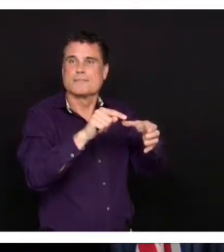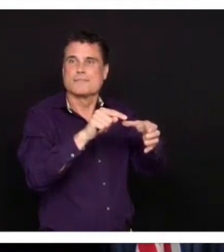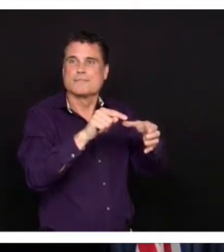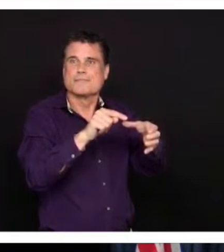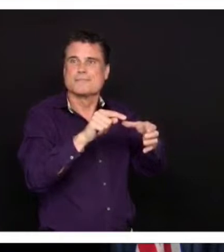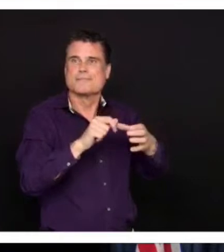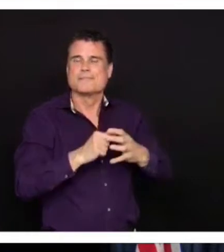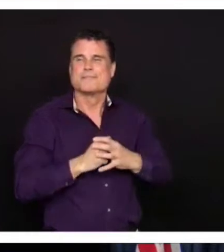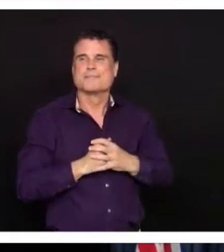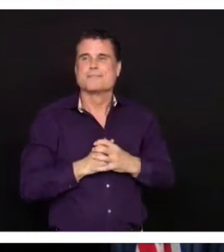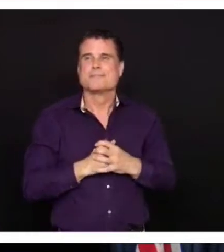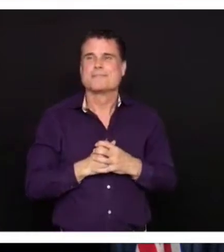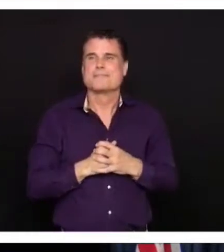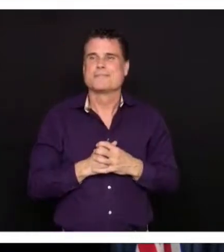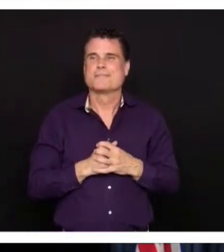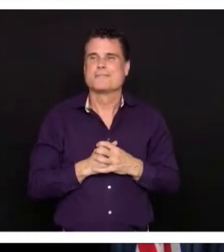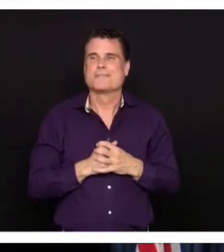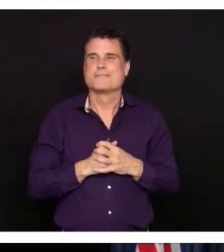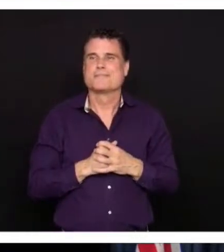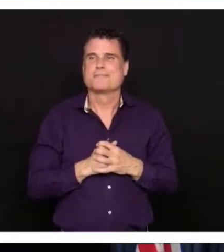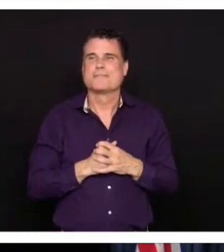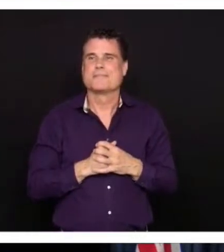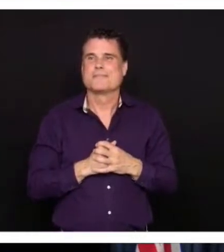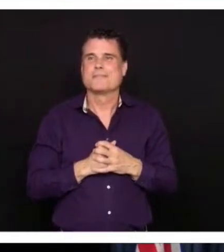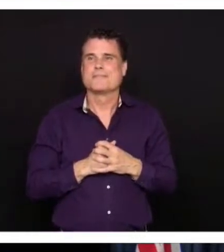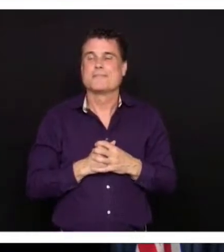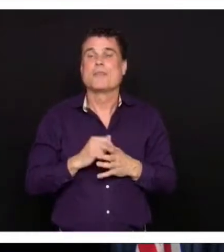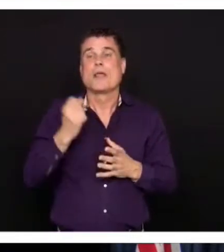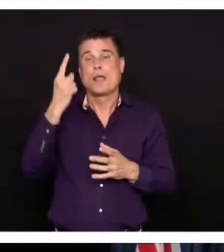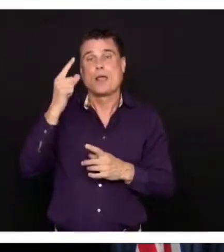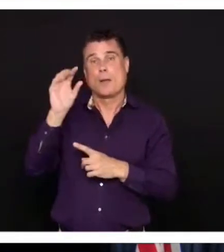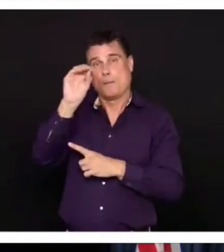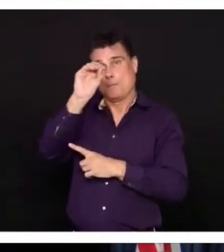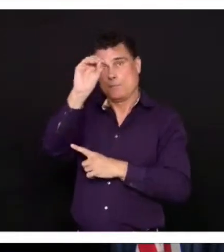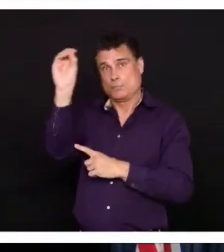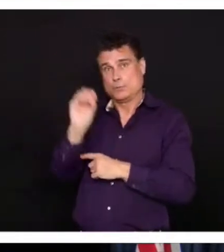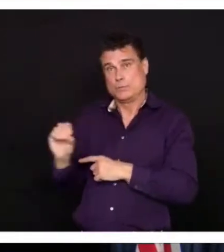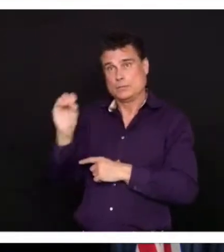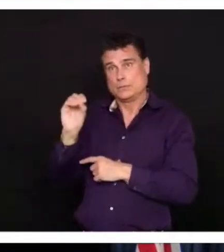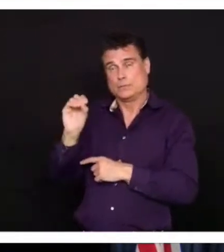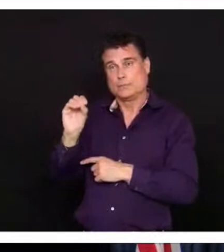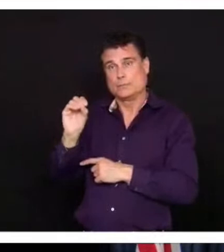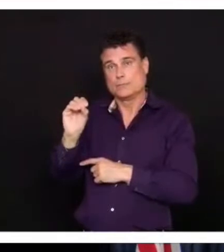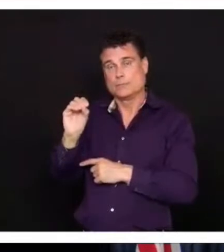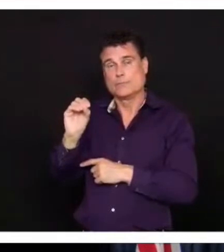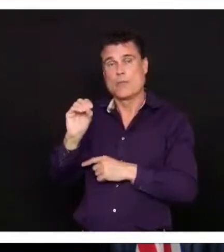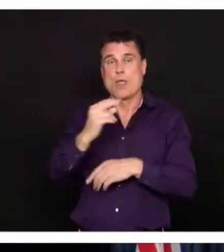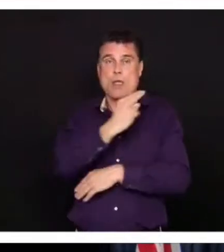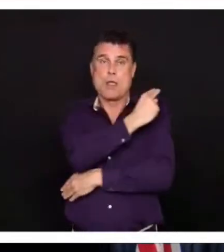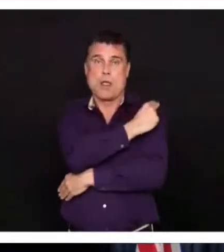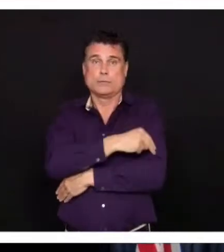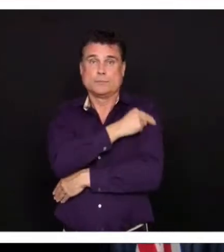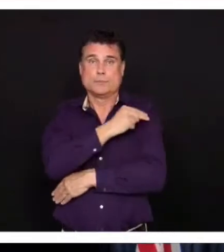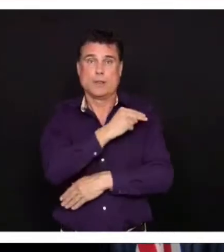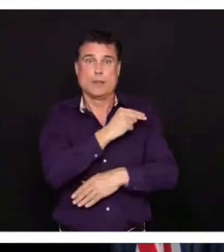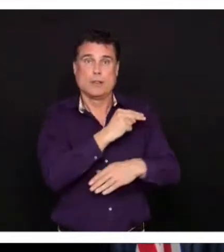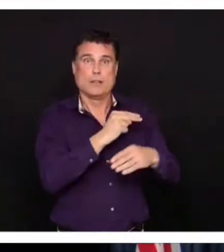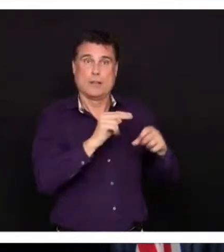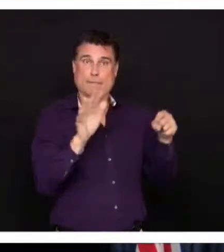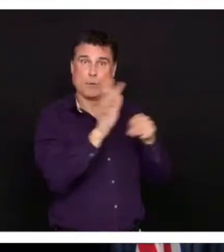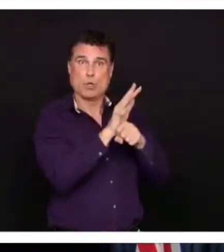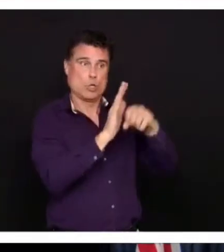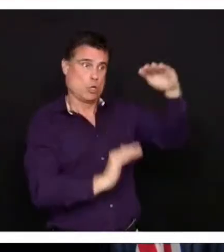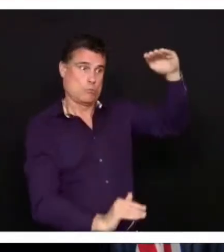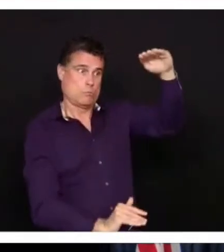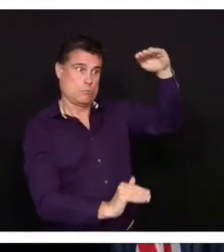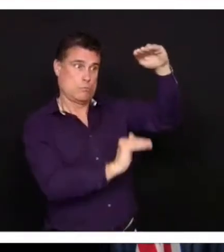and therefore the occupancy rate is 45.7% in critical care. These are the numbers, the detail of the numbers that we've